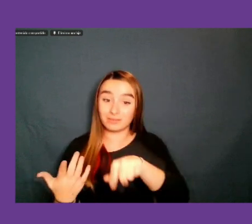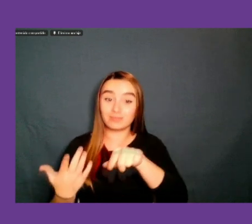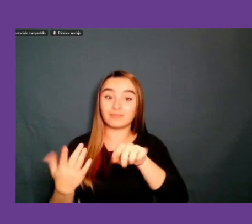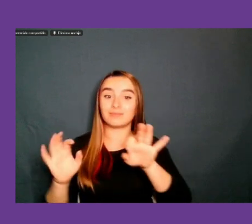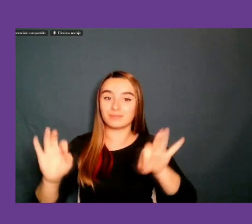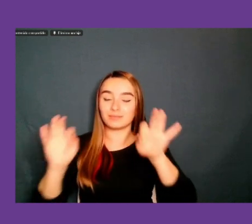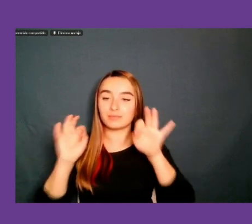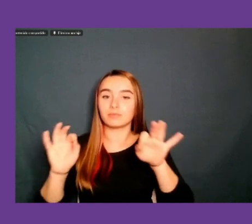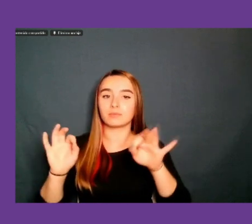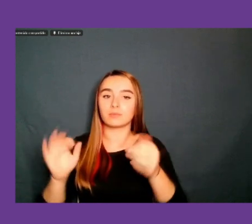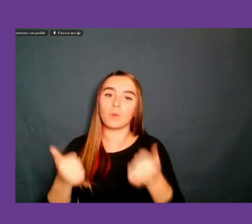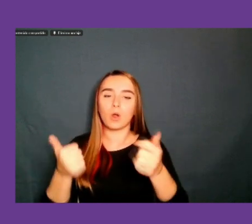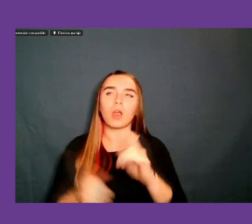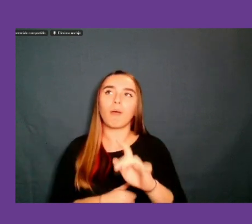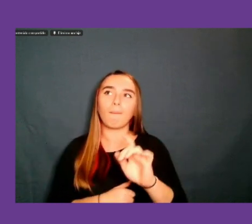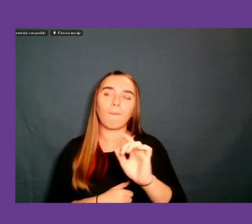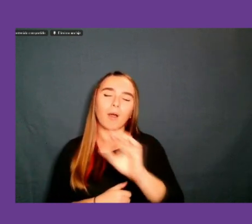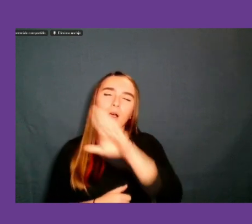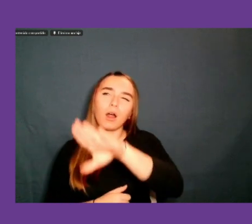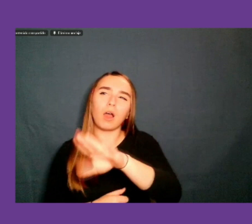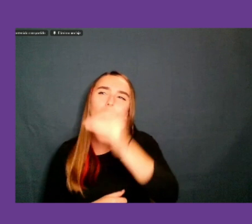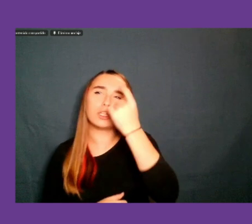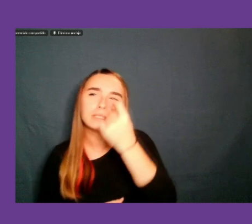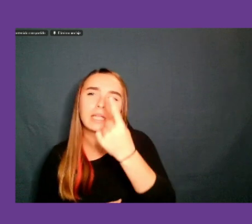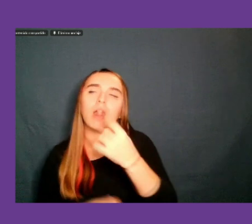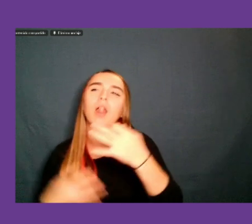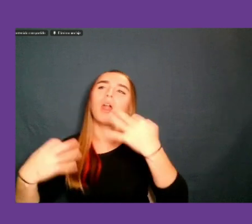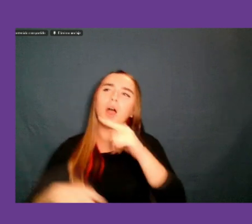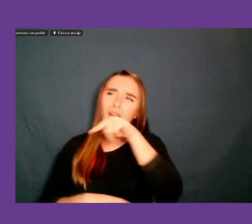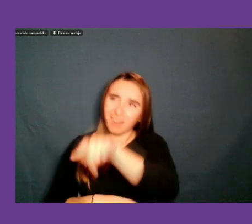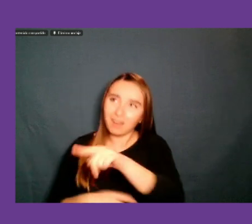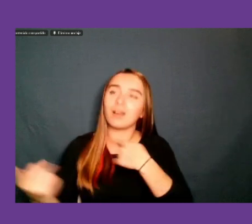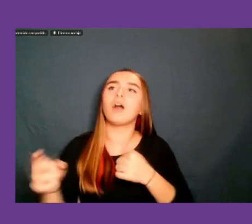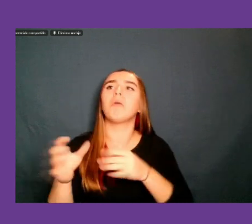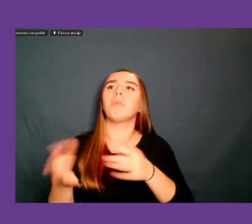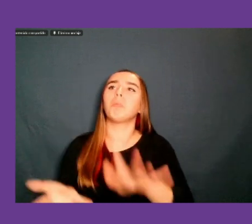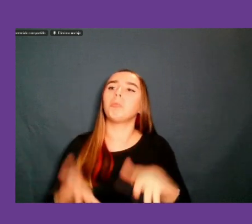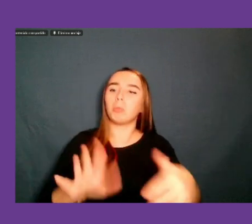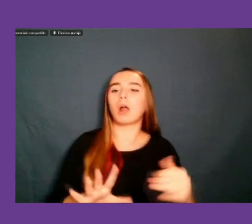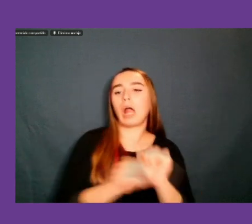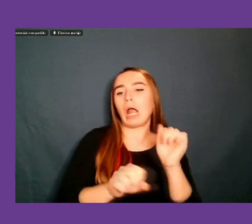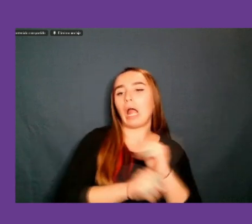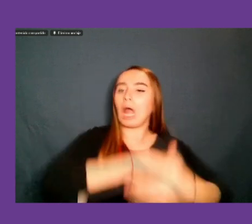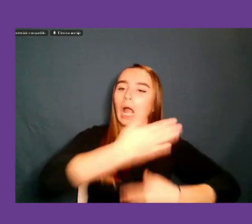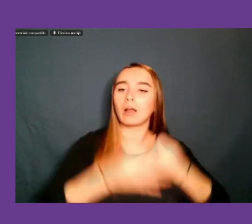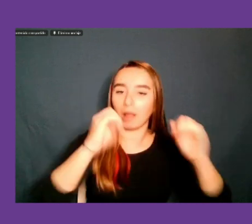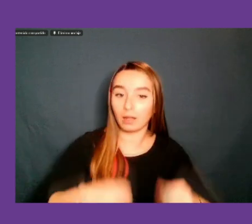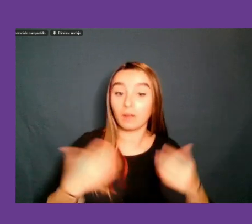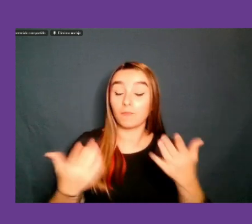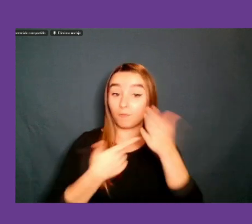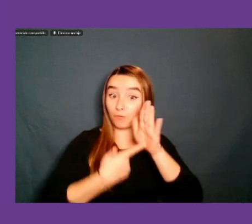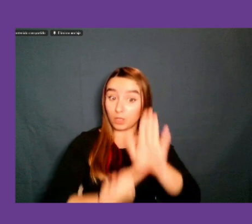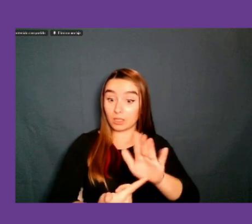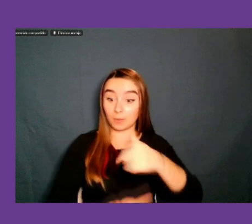understanding the concept and how you can act on this. For example, when I am in the board